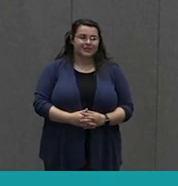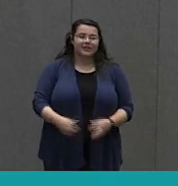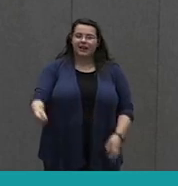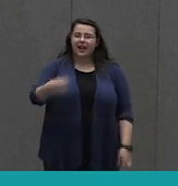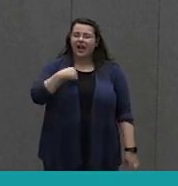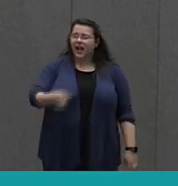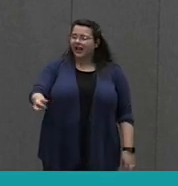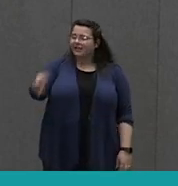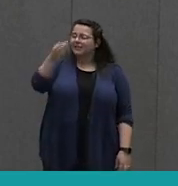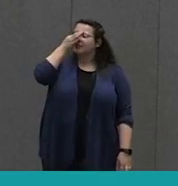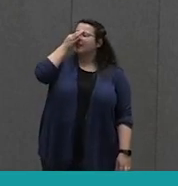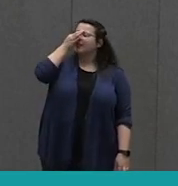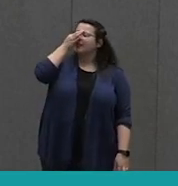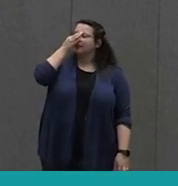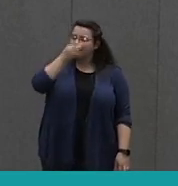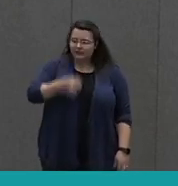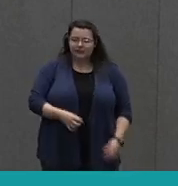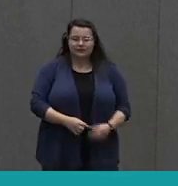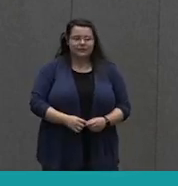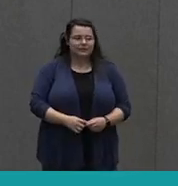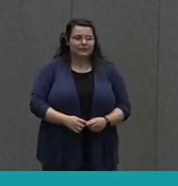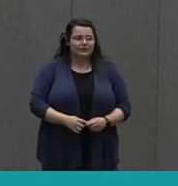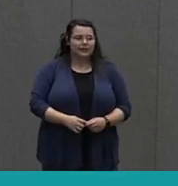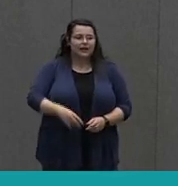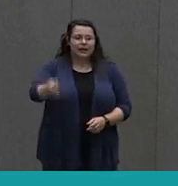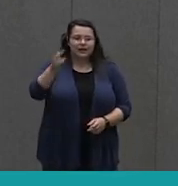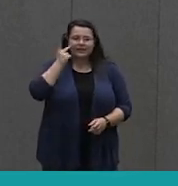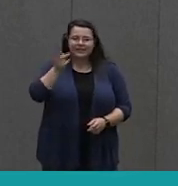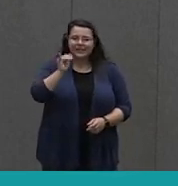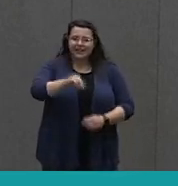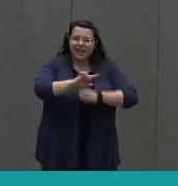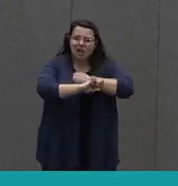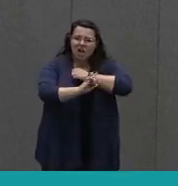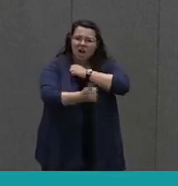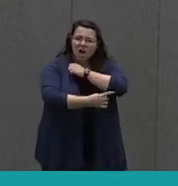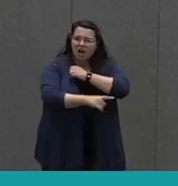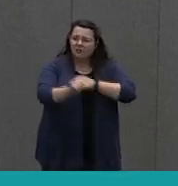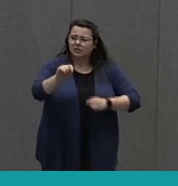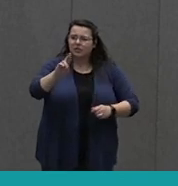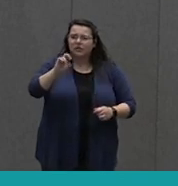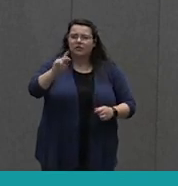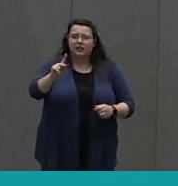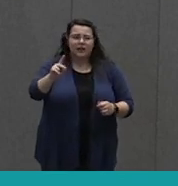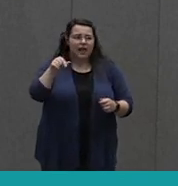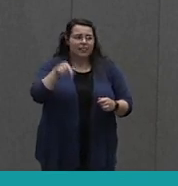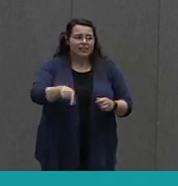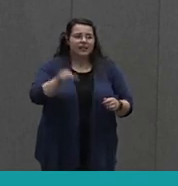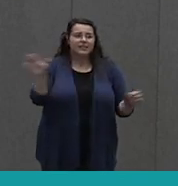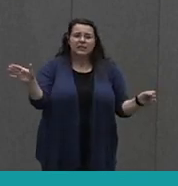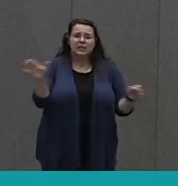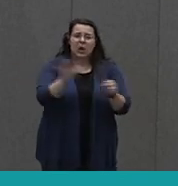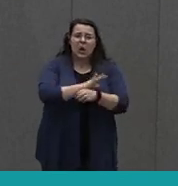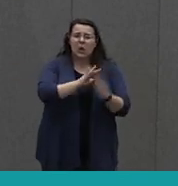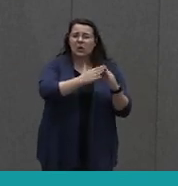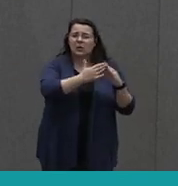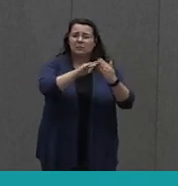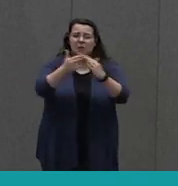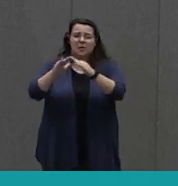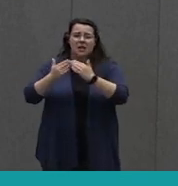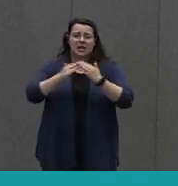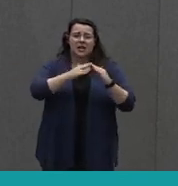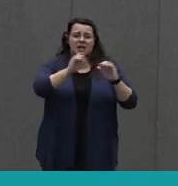has an exclamation point at the end, so that means we got to say it pretty big. Like we don't say,